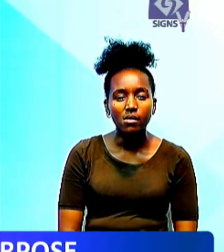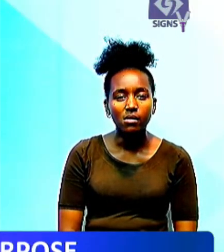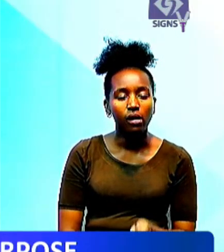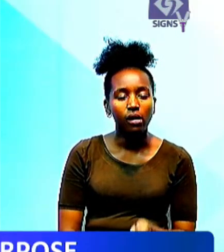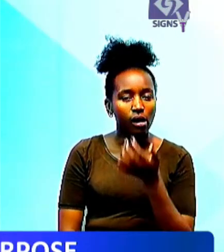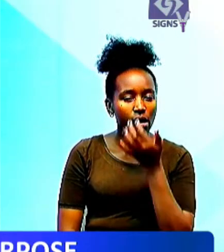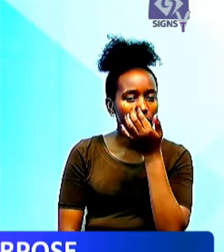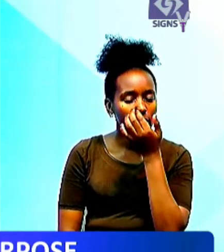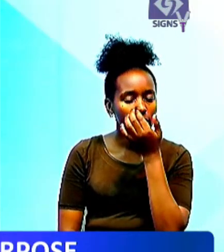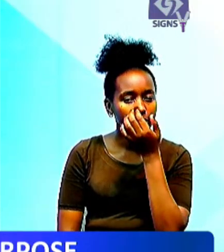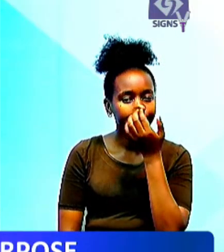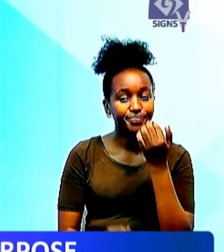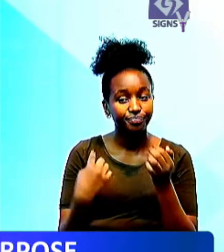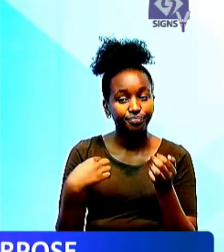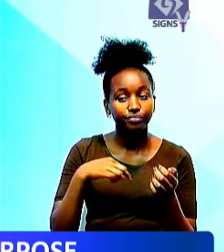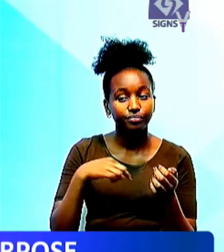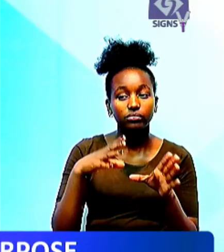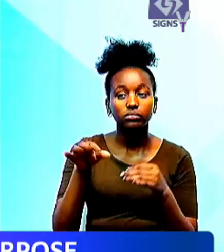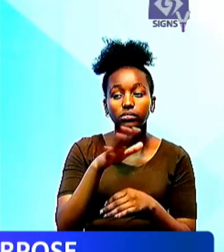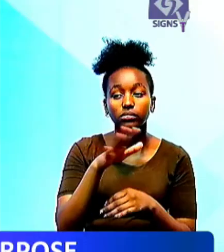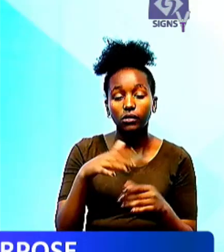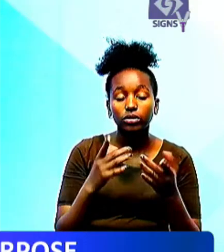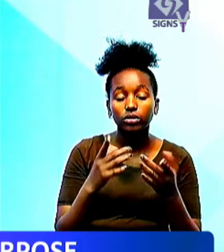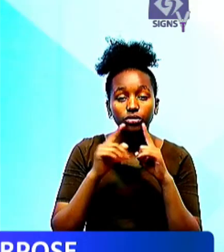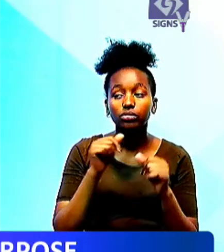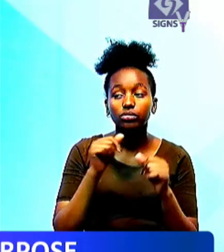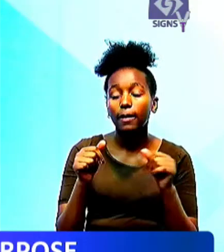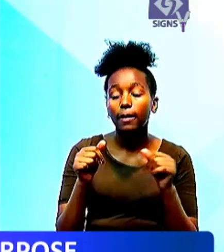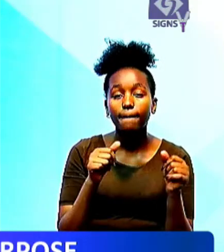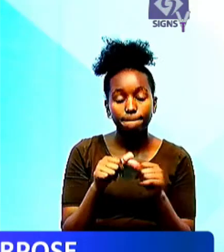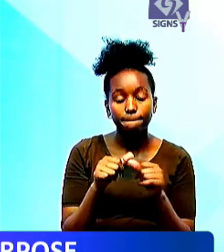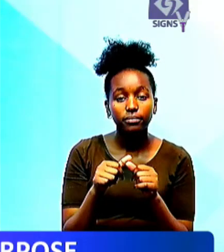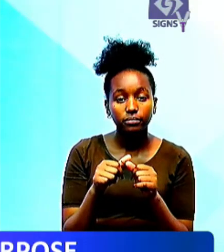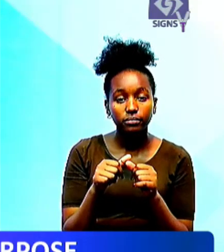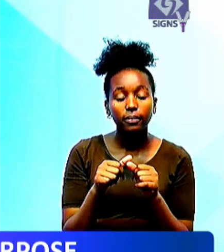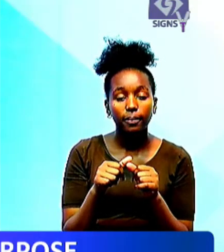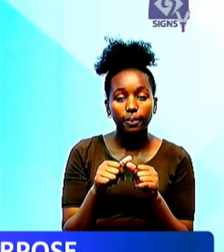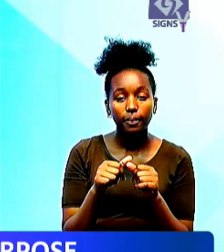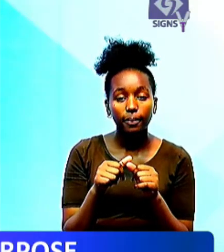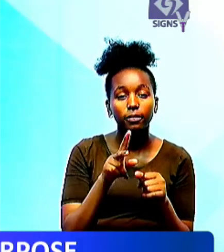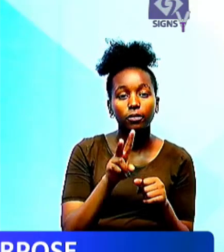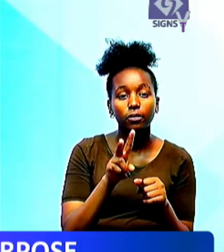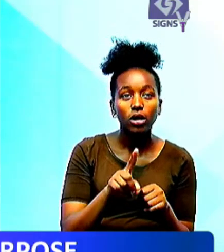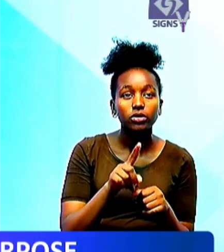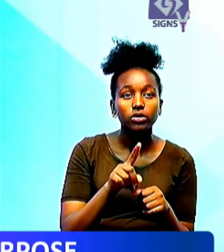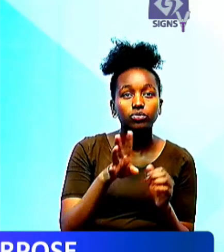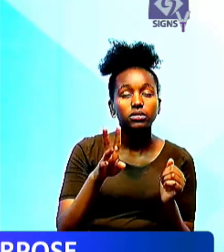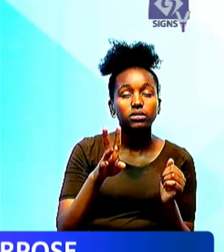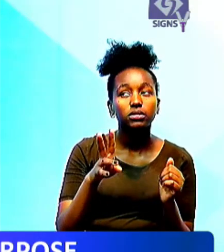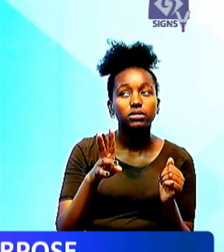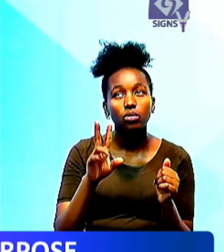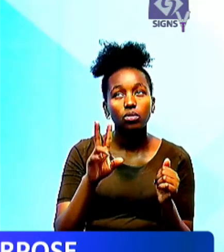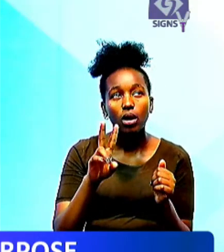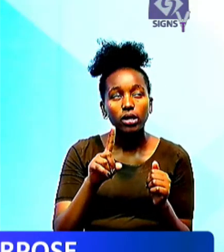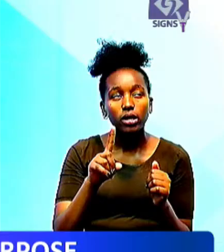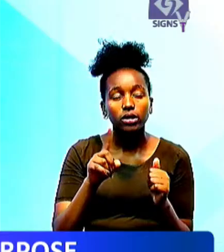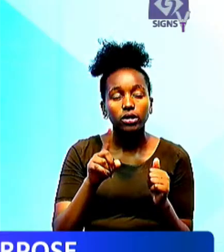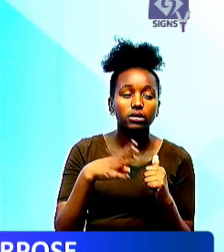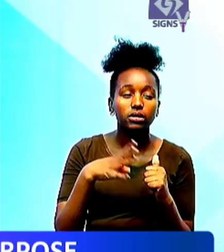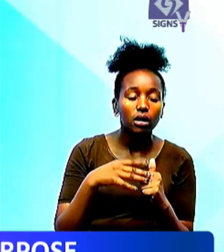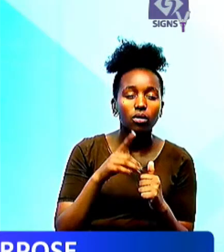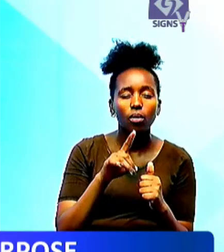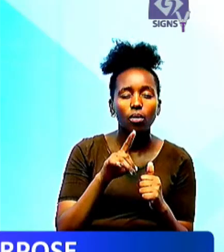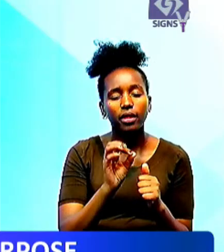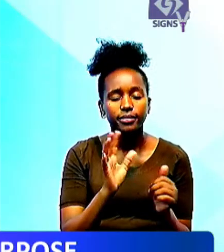we saw that coming down to almost 120, and now we have been there 129, 130. So you can say we are a bit stable now compared to last